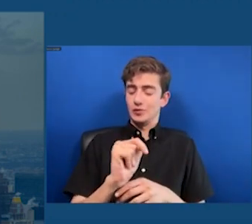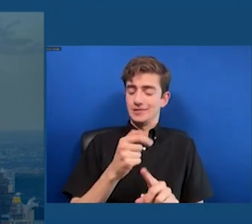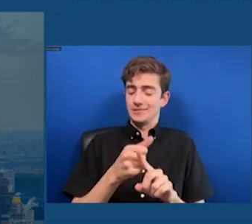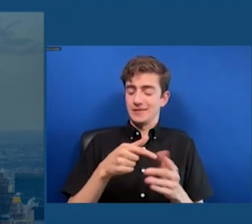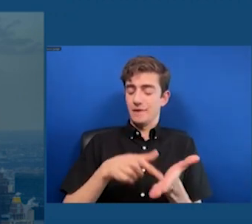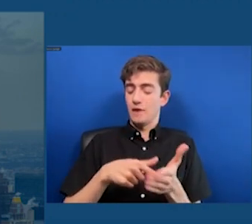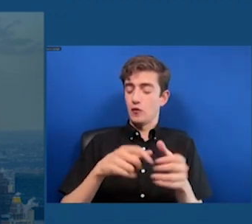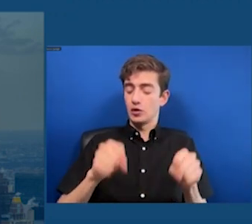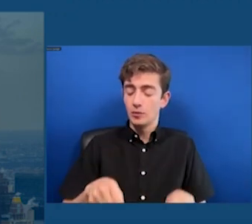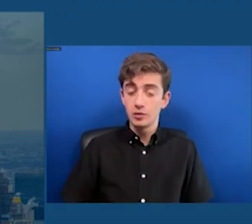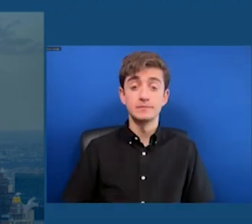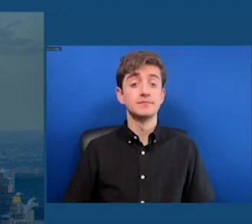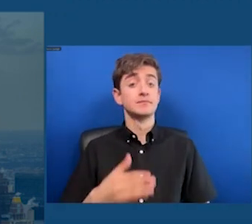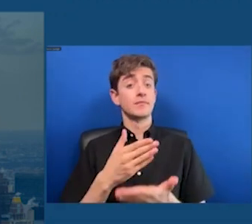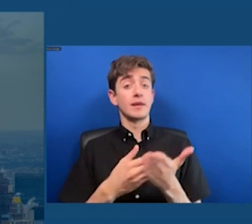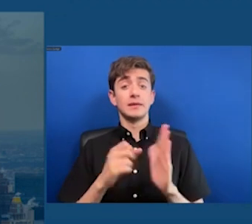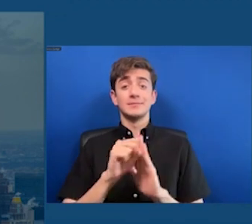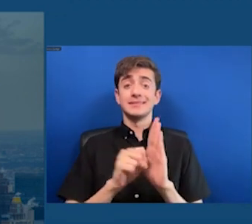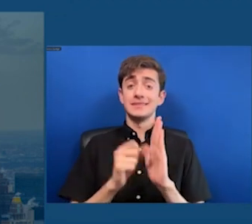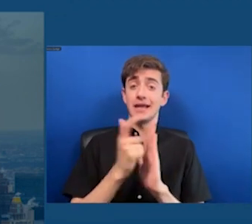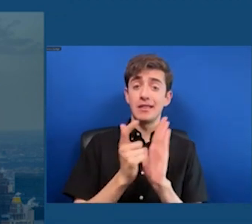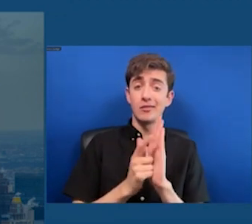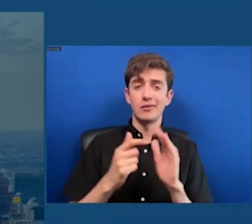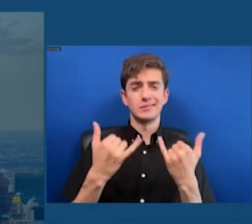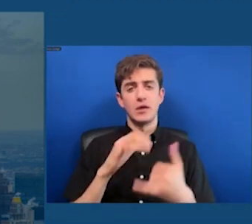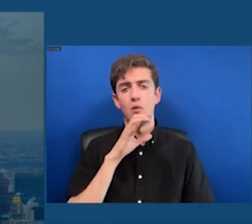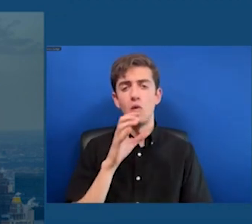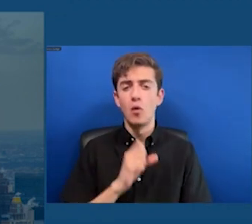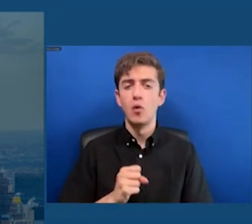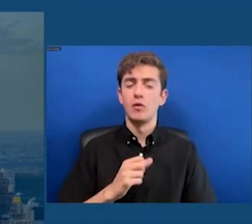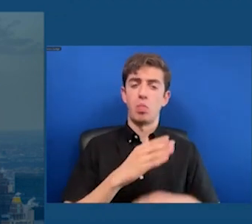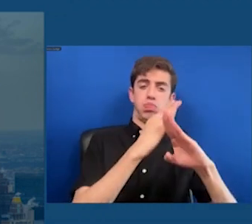laws that have long prevented New York City from building more housing.